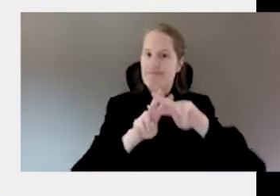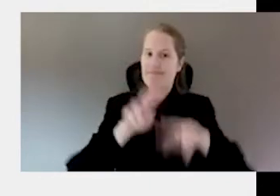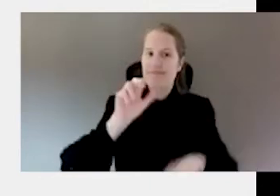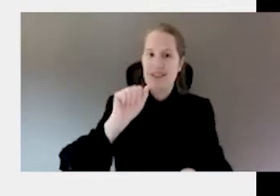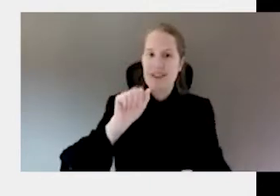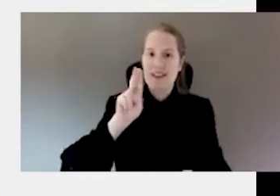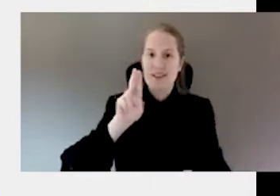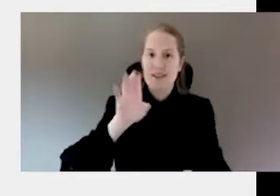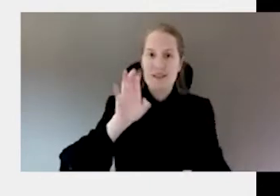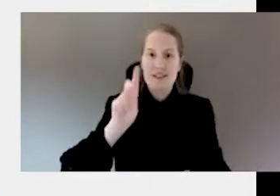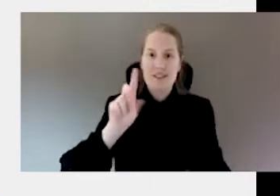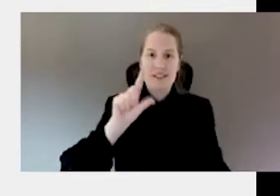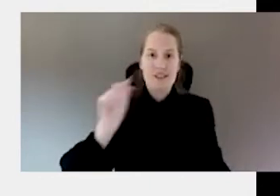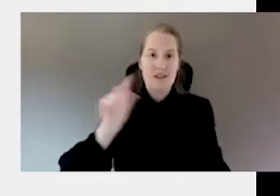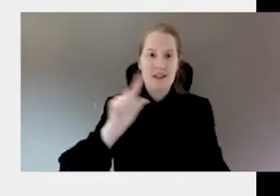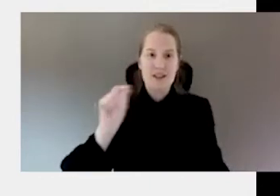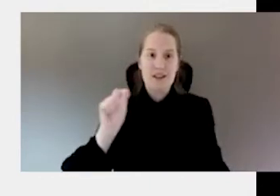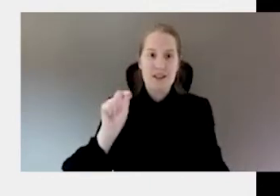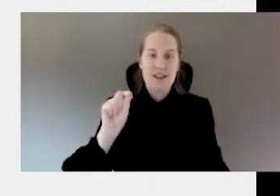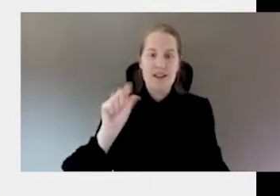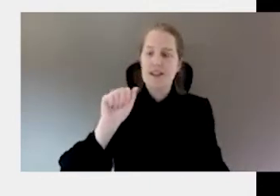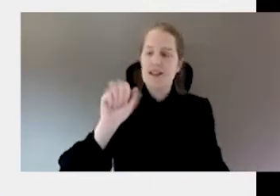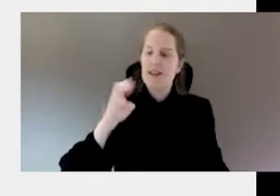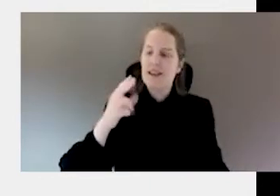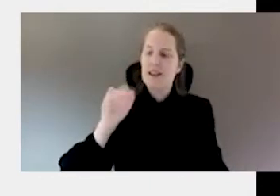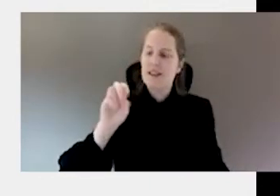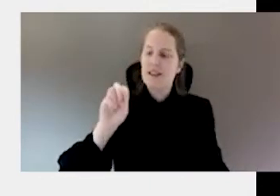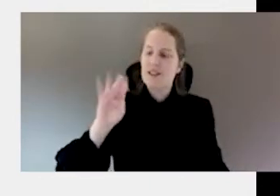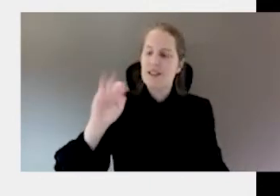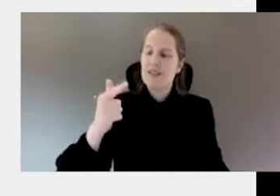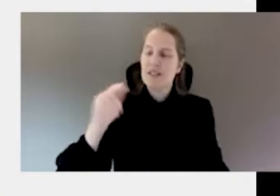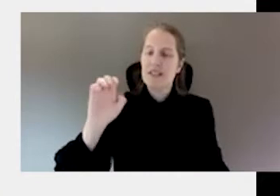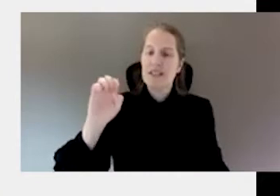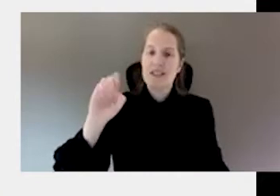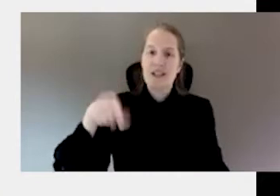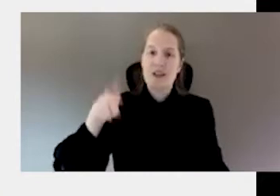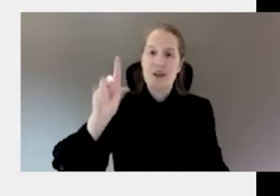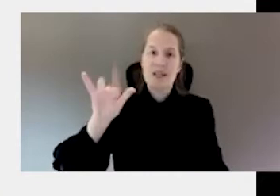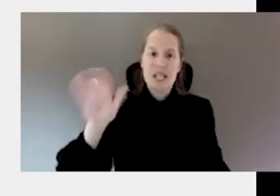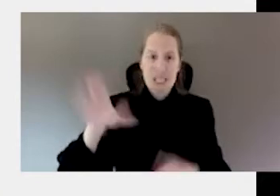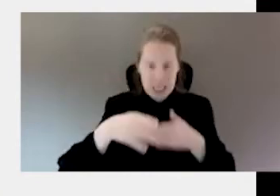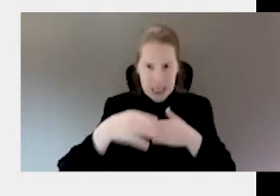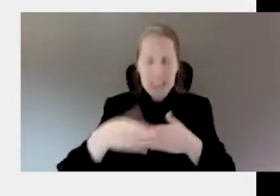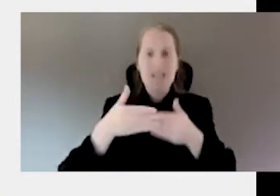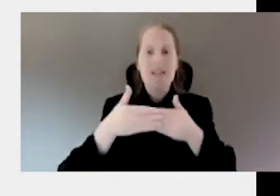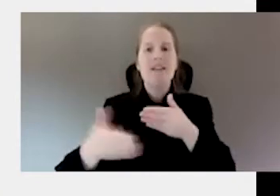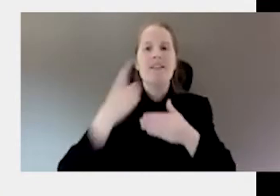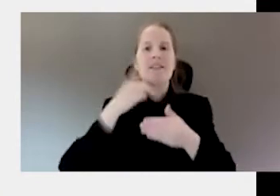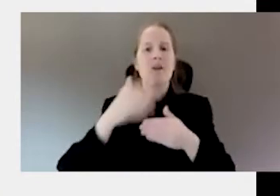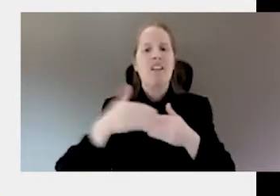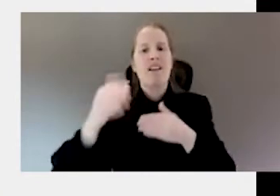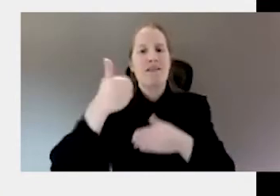Hashtag AUCD2020, Achieving Equity, Leading the Way in the Next Decade.